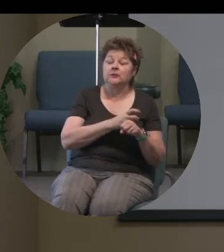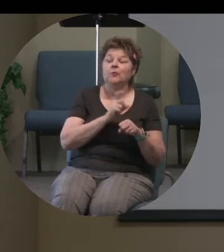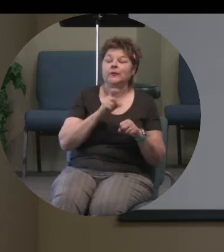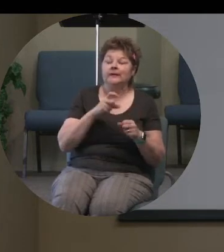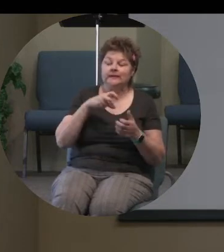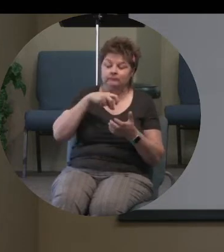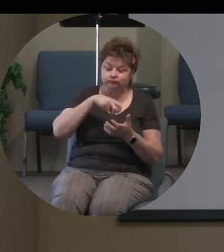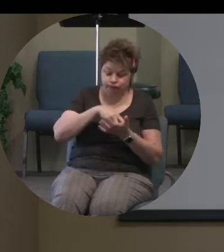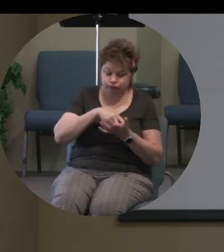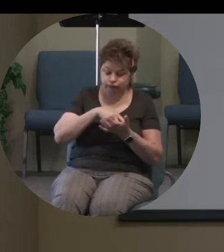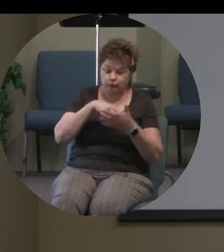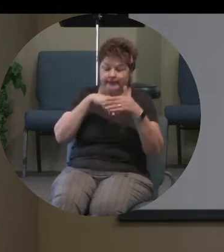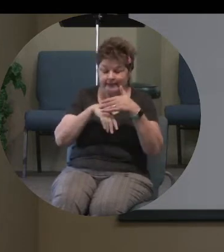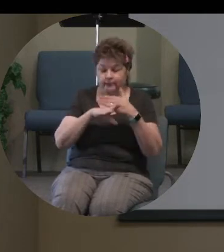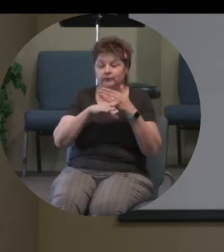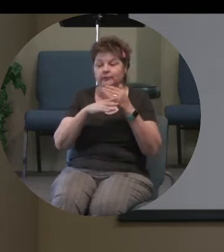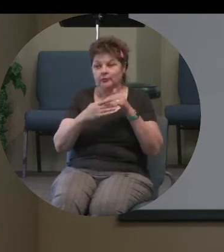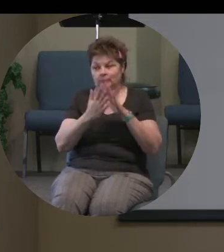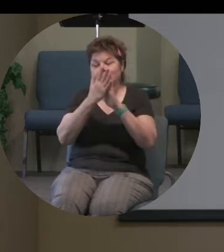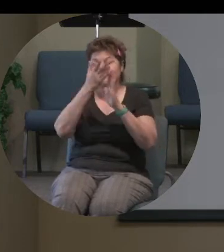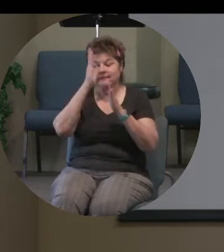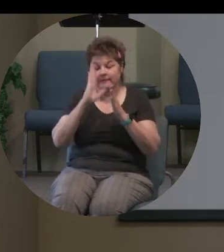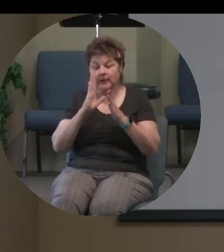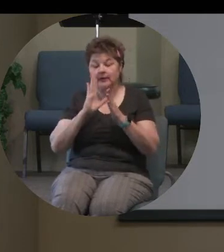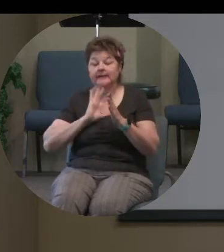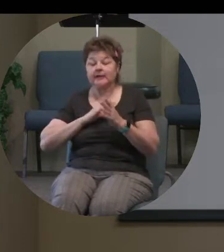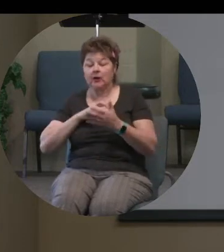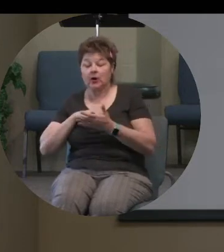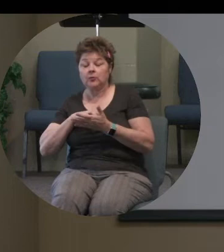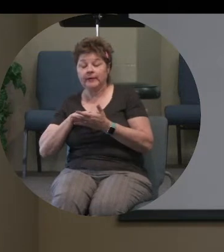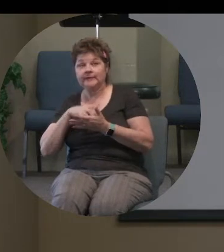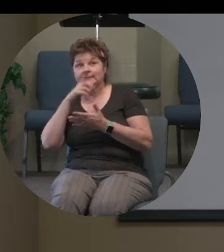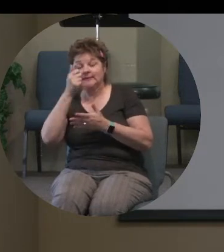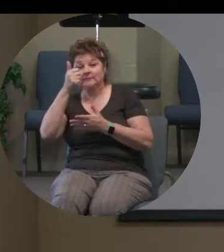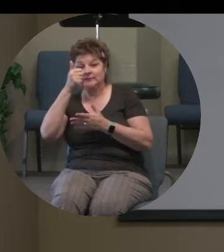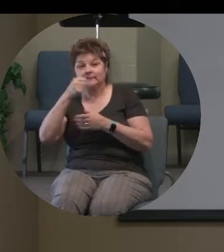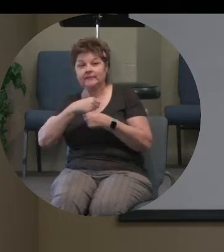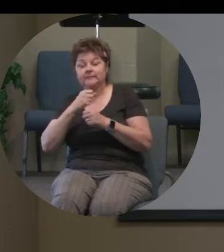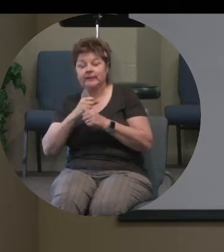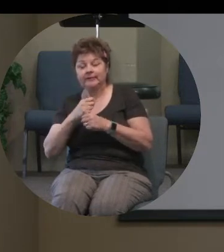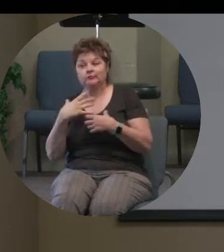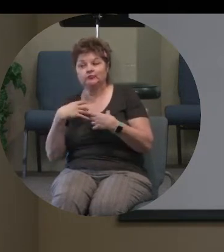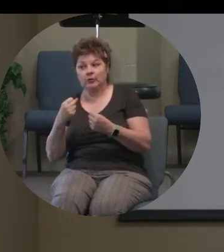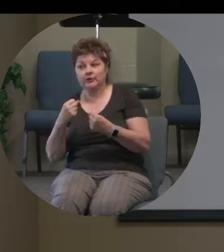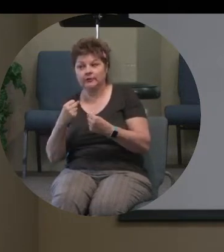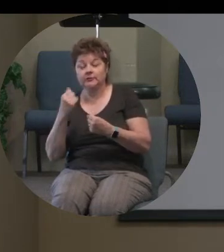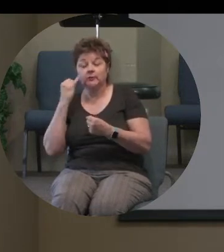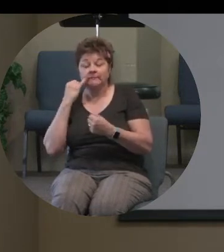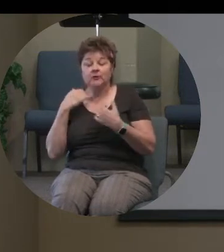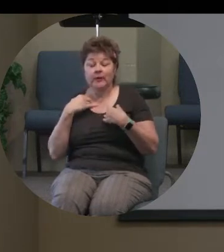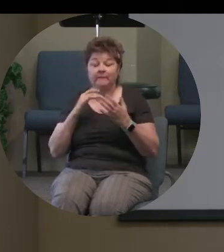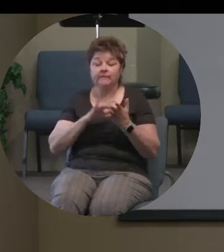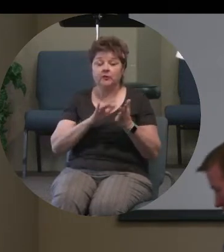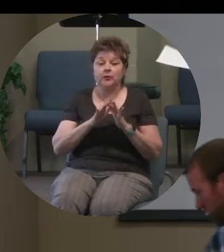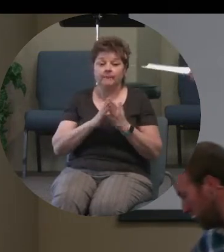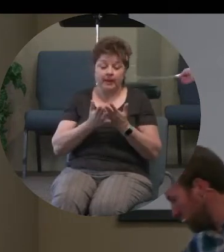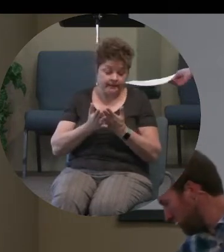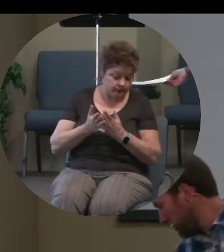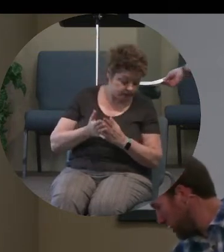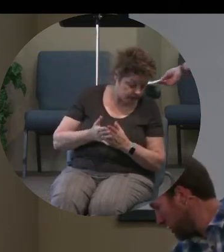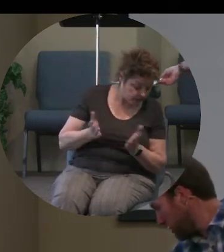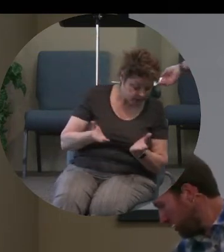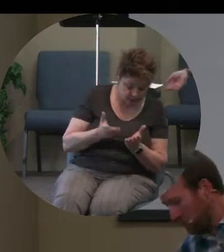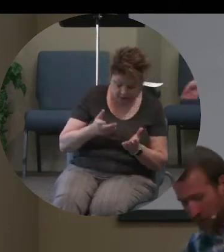enter into the presence of God and realize in our weakness, he is made stronger. So if you guys have your Bibles, I would go ahead and encourage